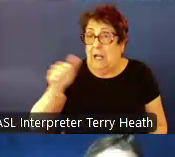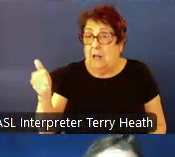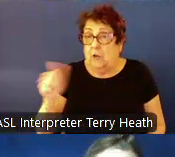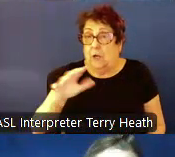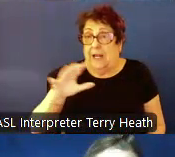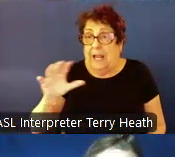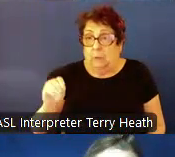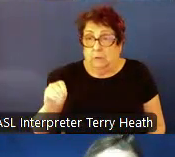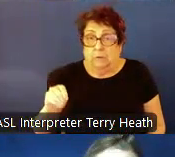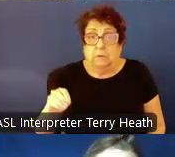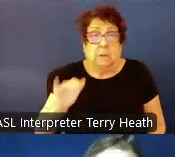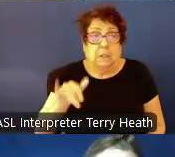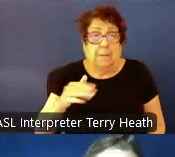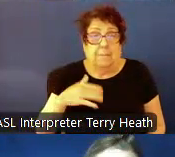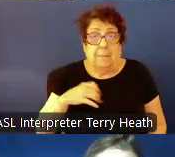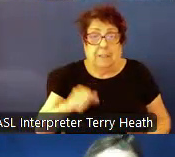Megan.